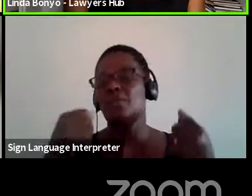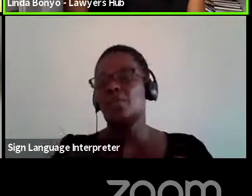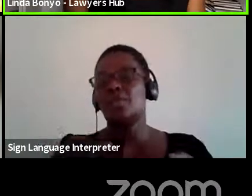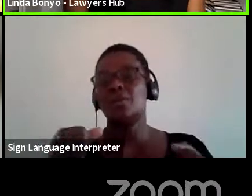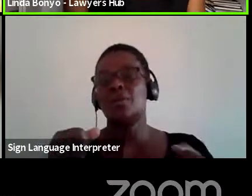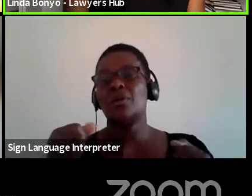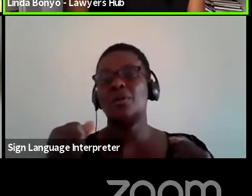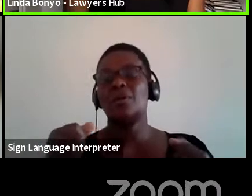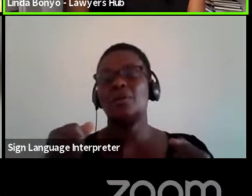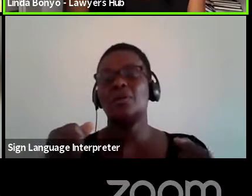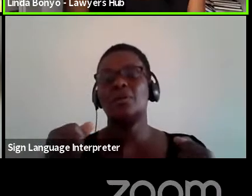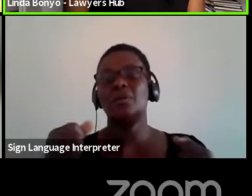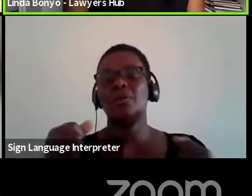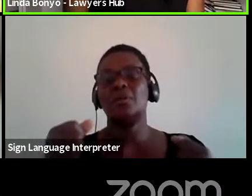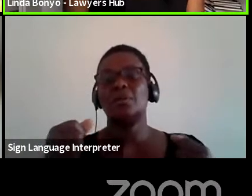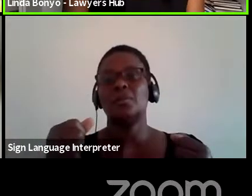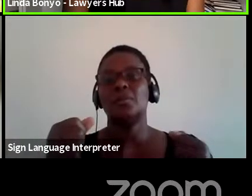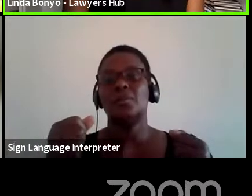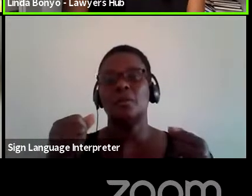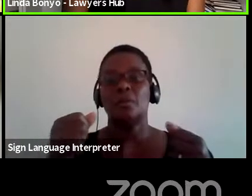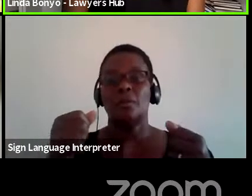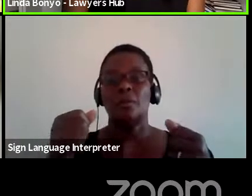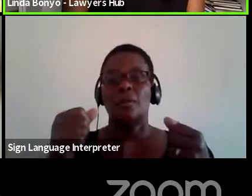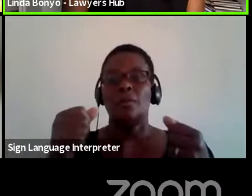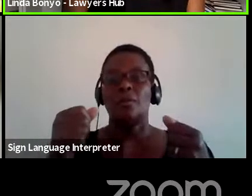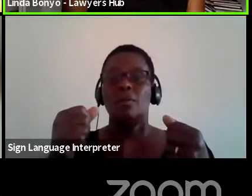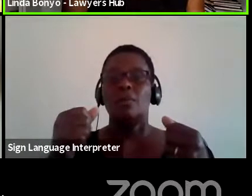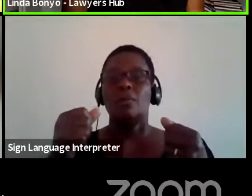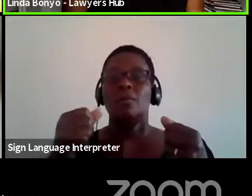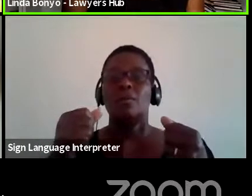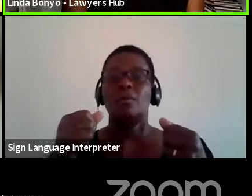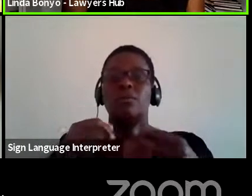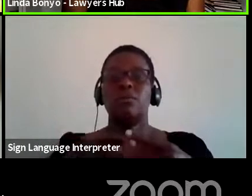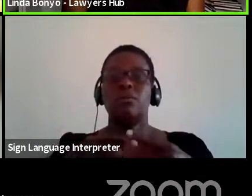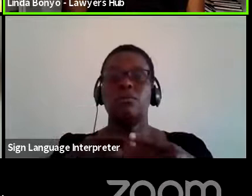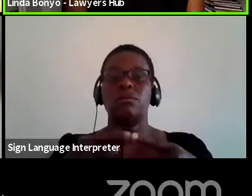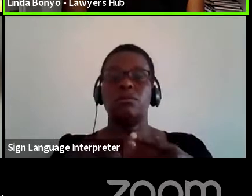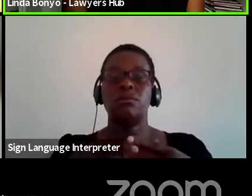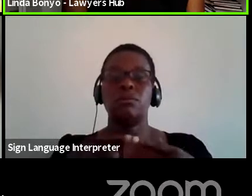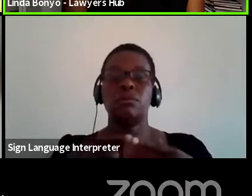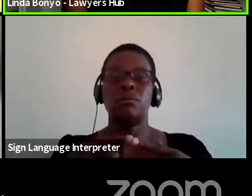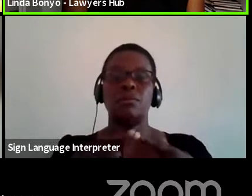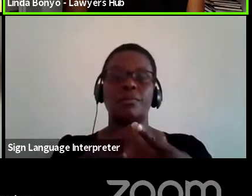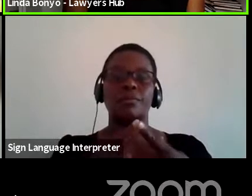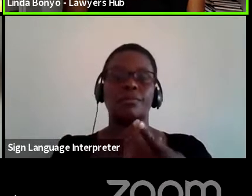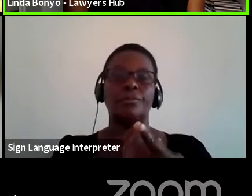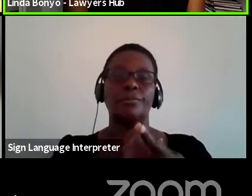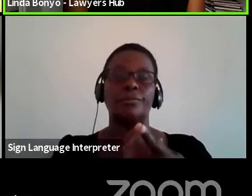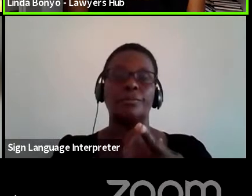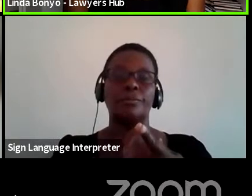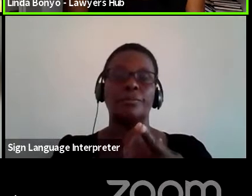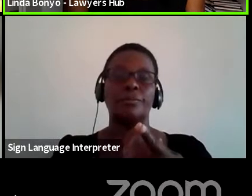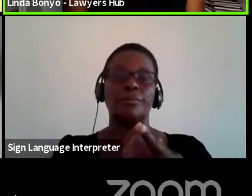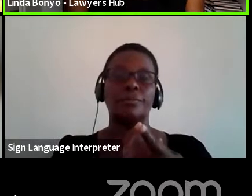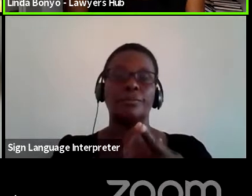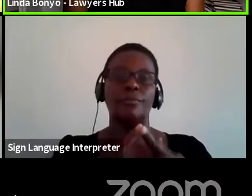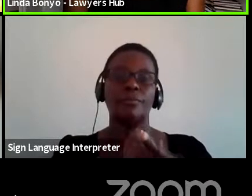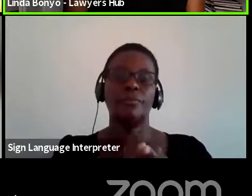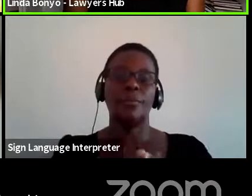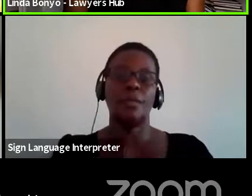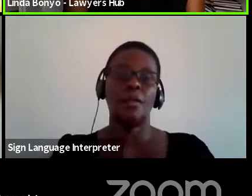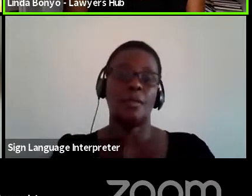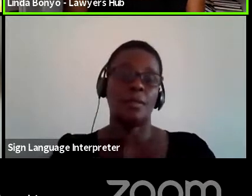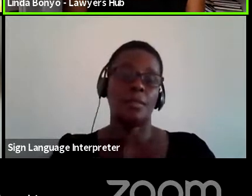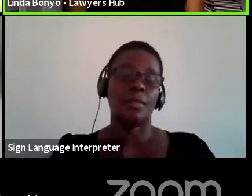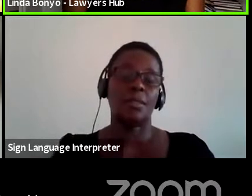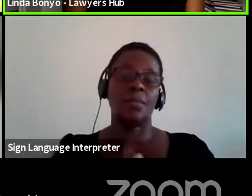by, AI tools. And so you'd find then that, an automated tool would still flag down